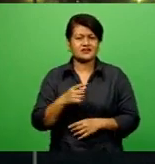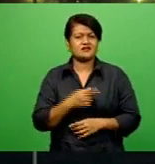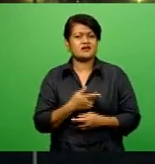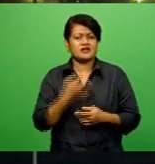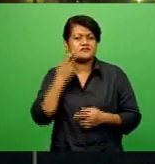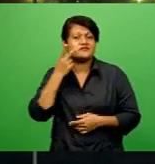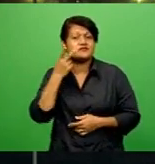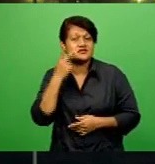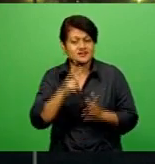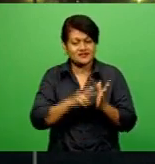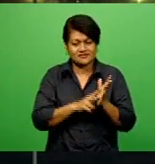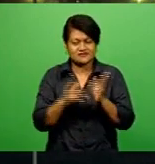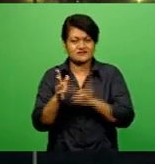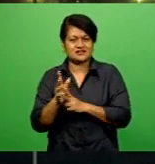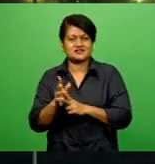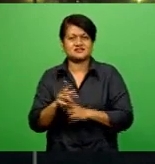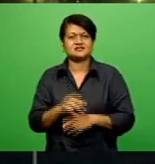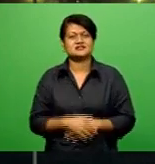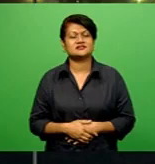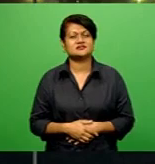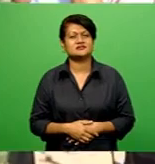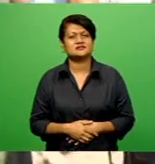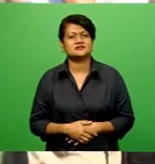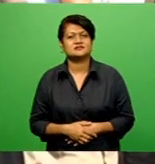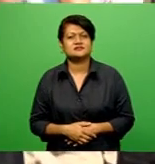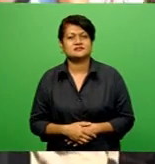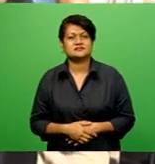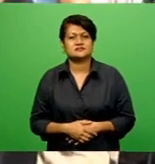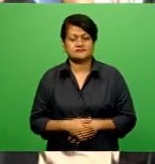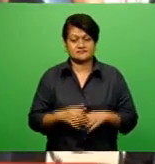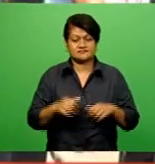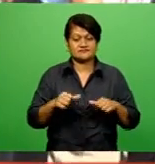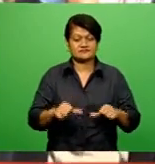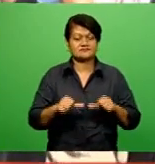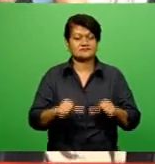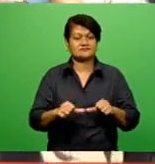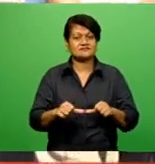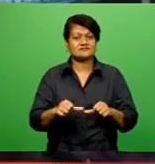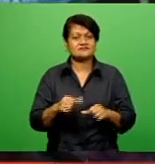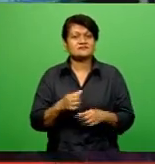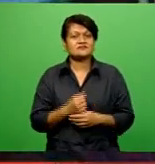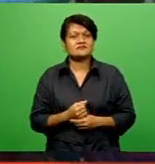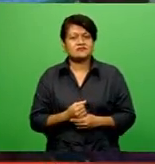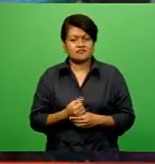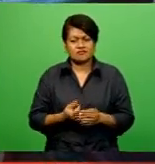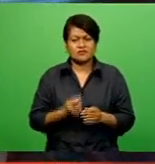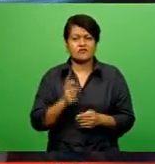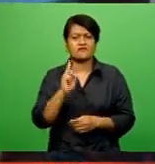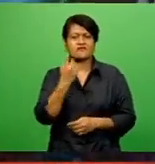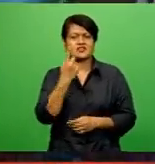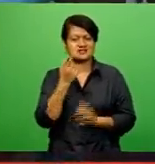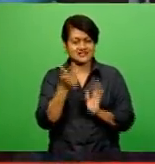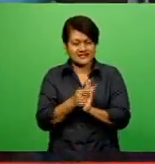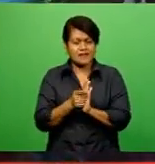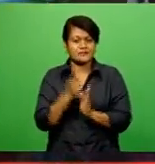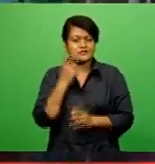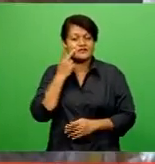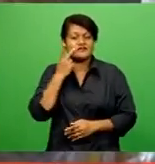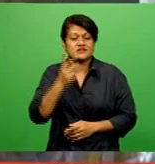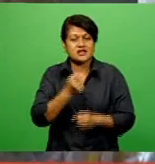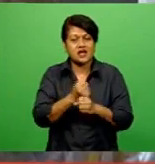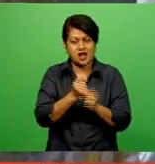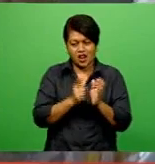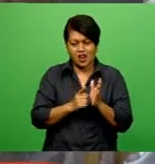villages. LautokaBar reports. President Chochi Conrote, on his first visit to Ngaloa